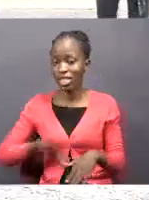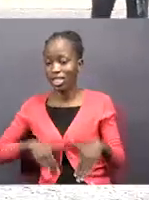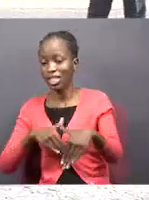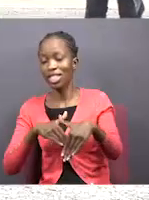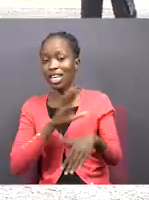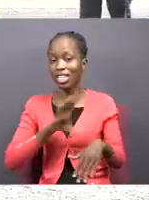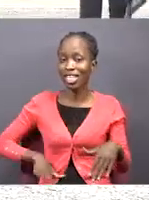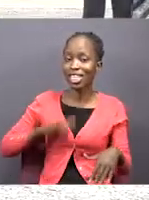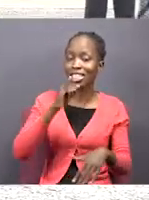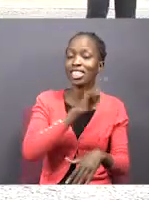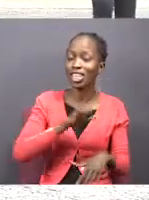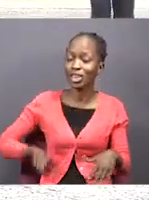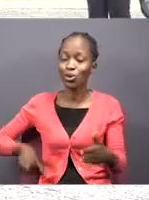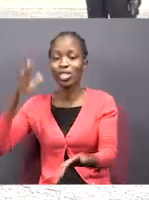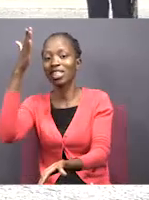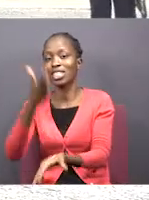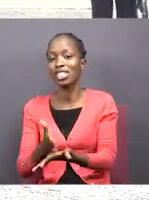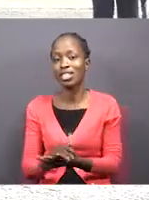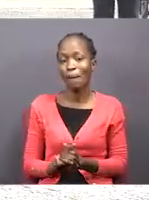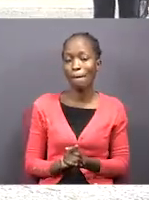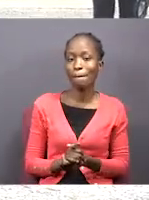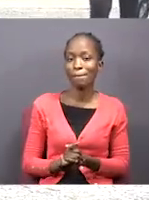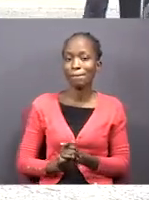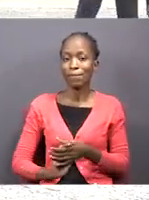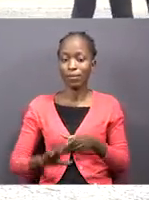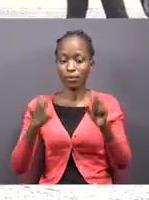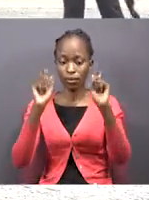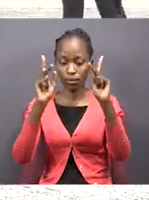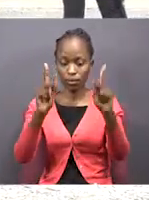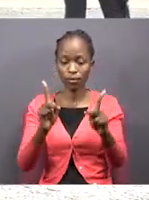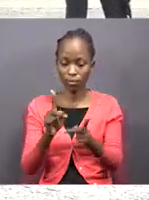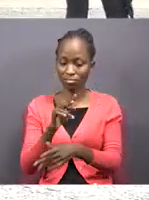ease. Attention. At ease.